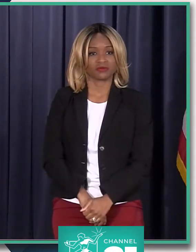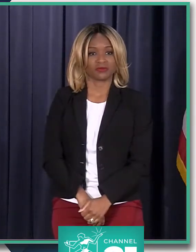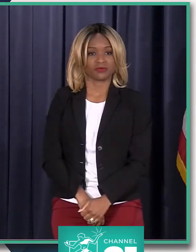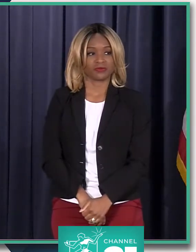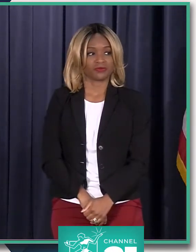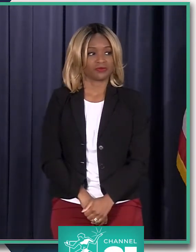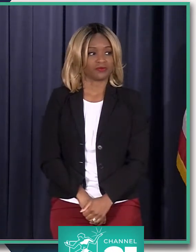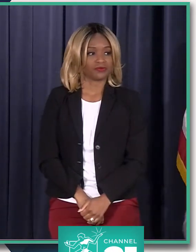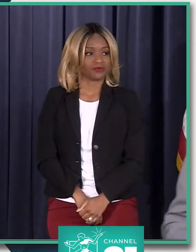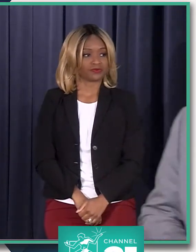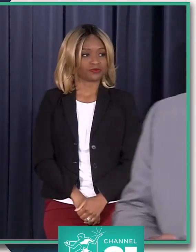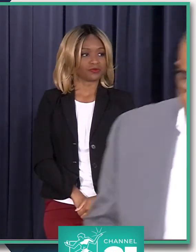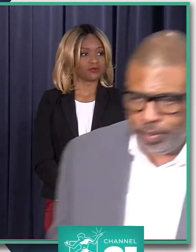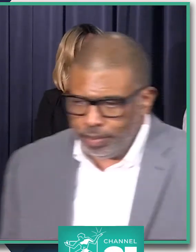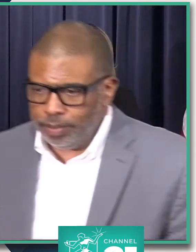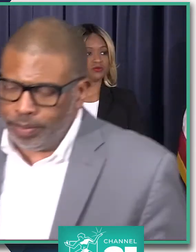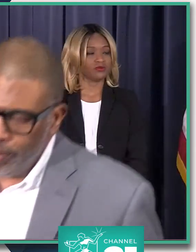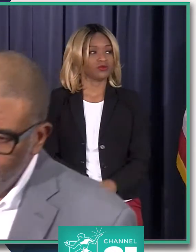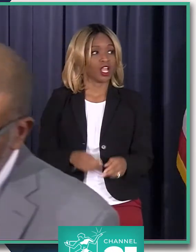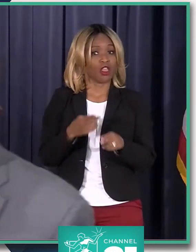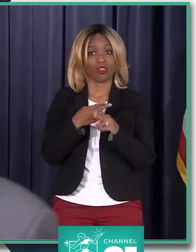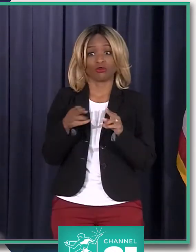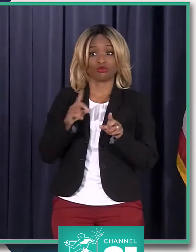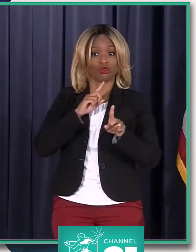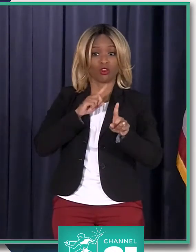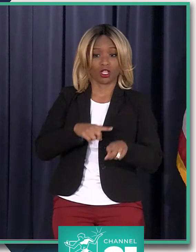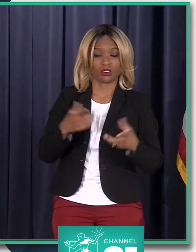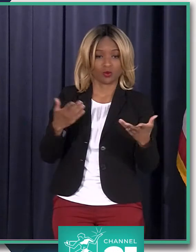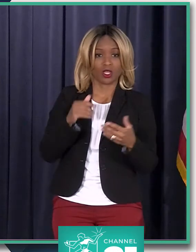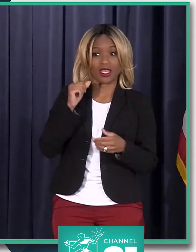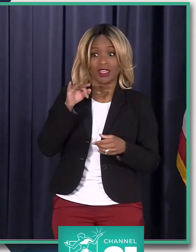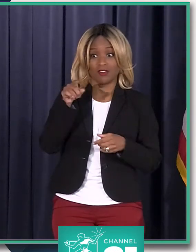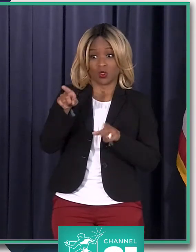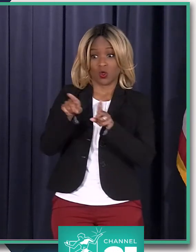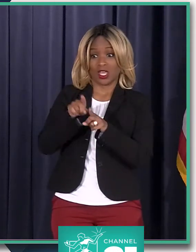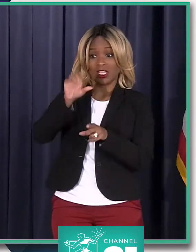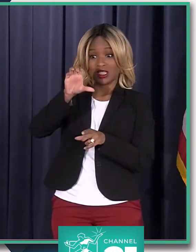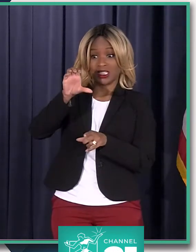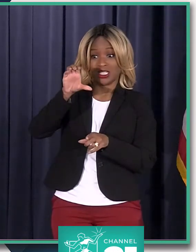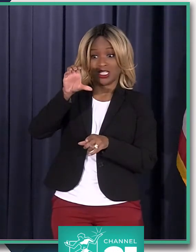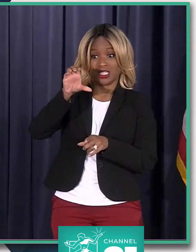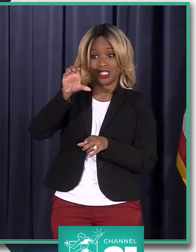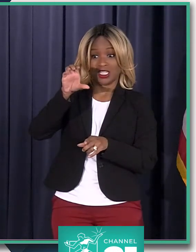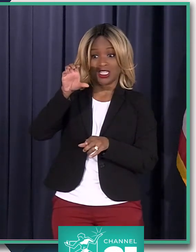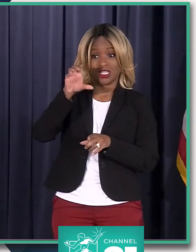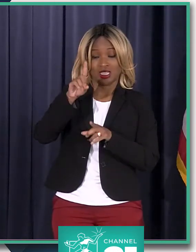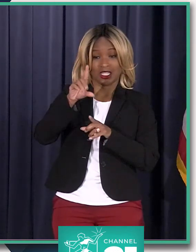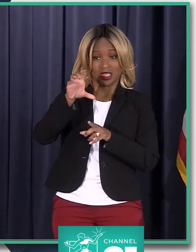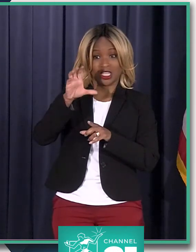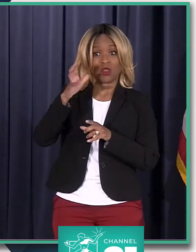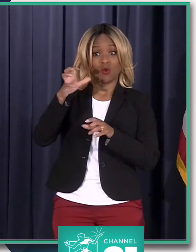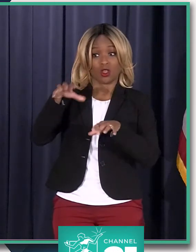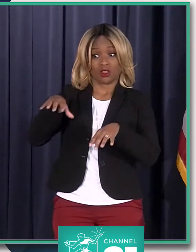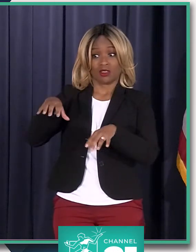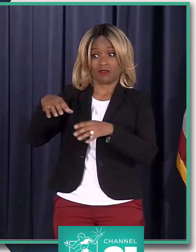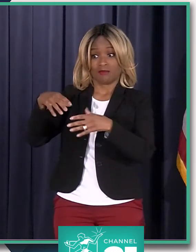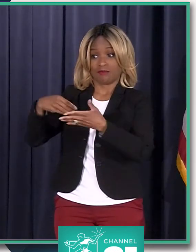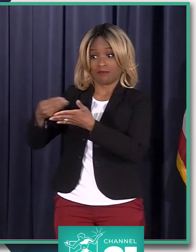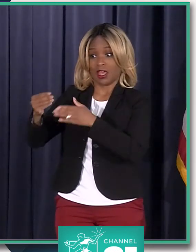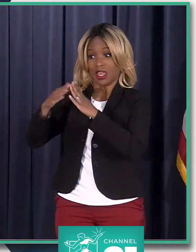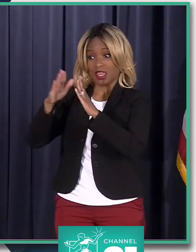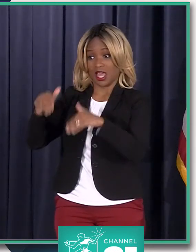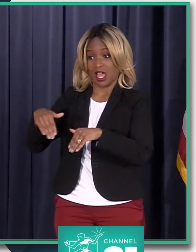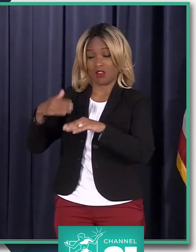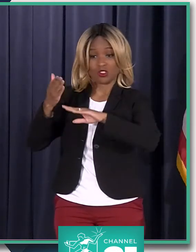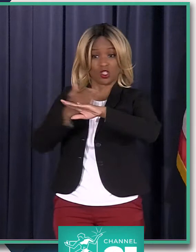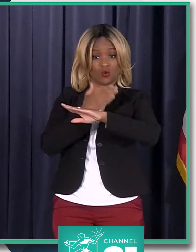And the short answer is that if you as a CDC want to take a number of these houses and rehab them and rent them out in an affordable